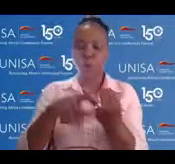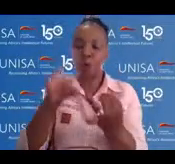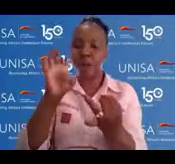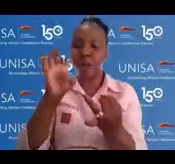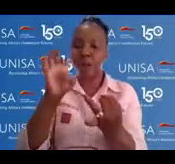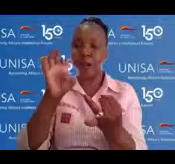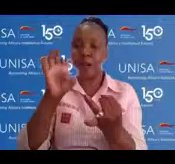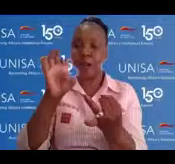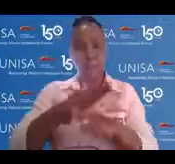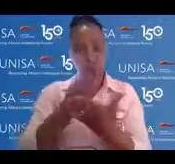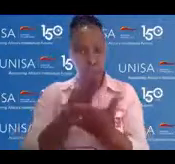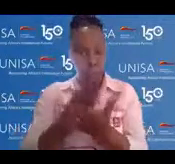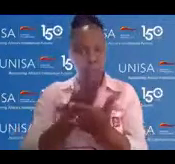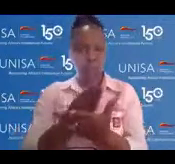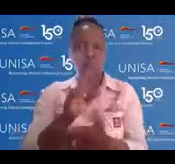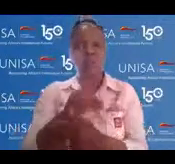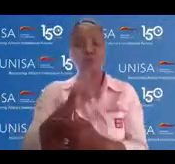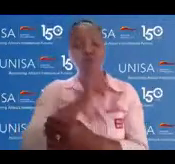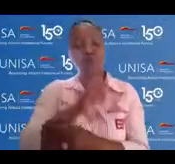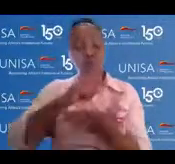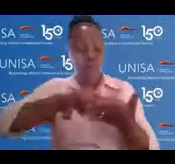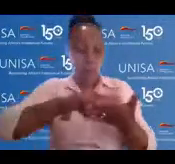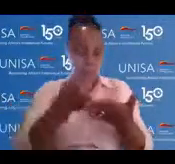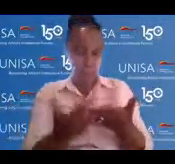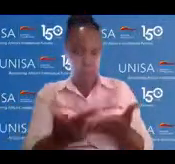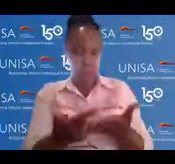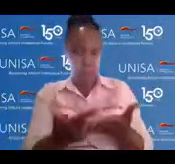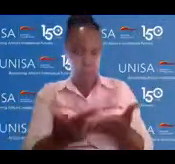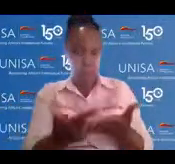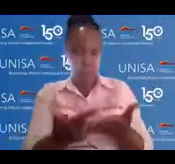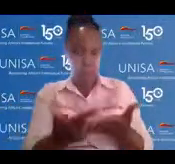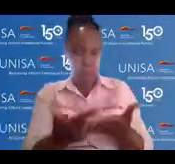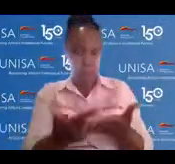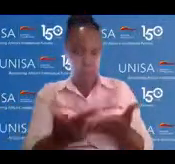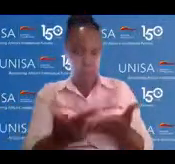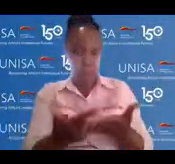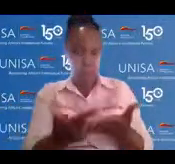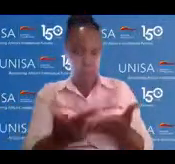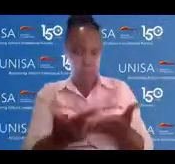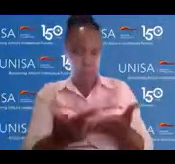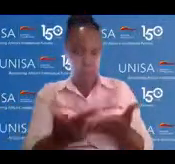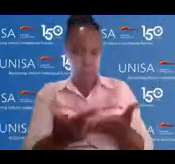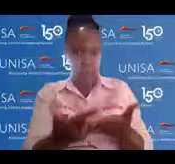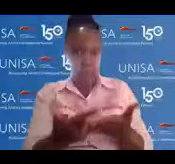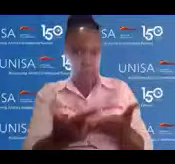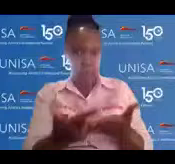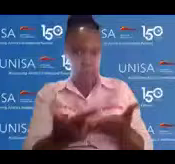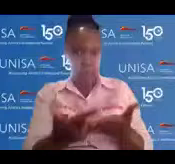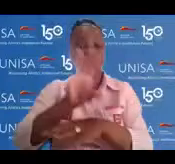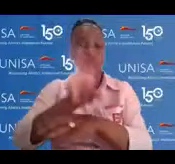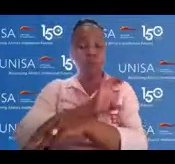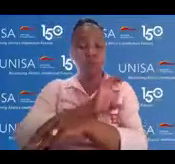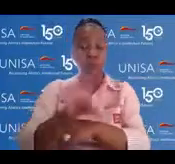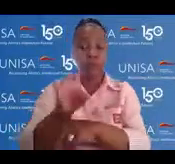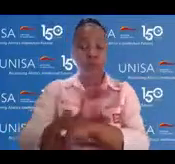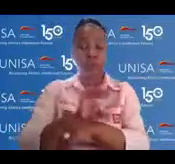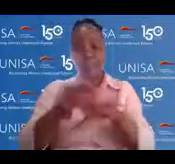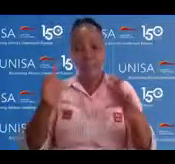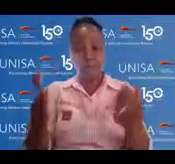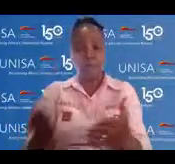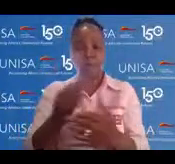you are using a laptop, your camera is working. Those who are using desktop, if you have a webcam, make sure it's